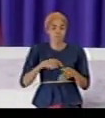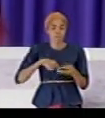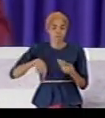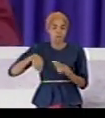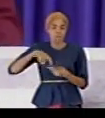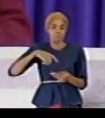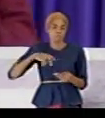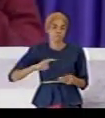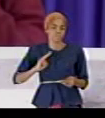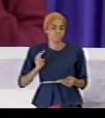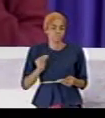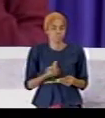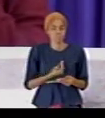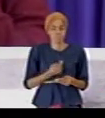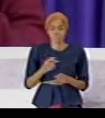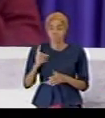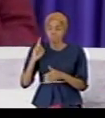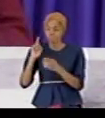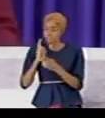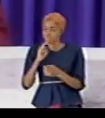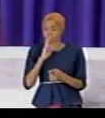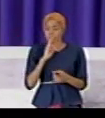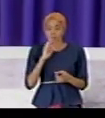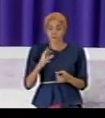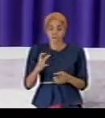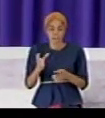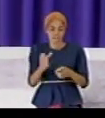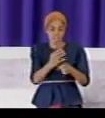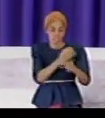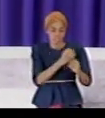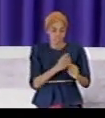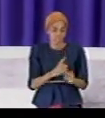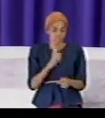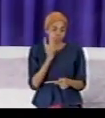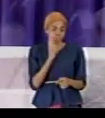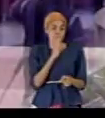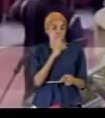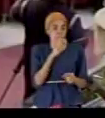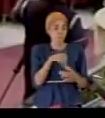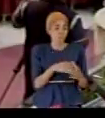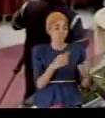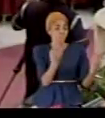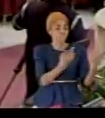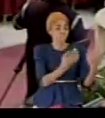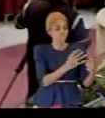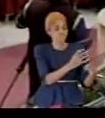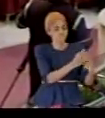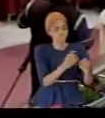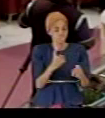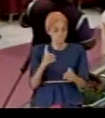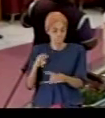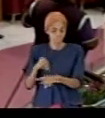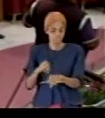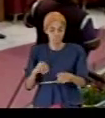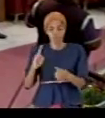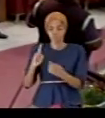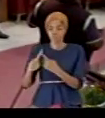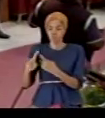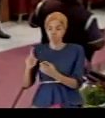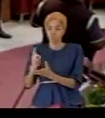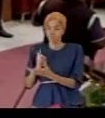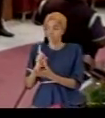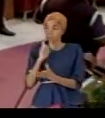Get them from where they are and take them to where they ought to be. Open their eyes